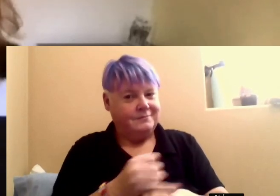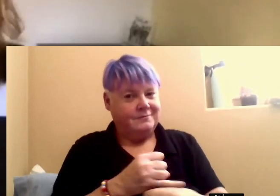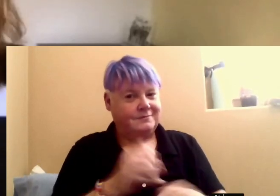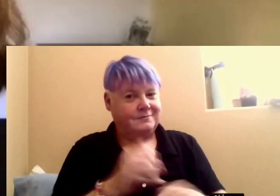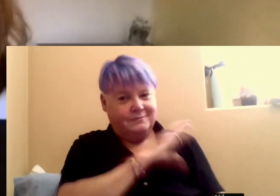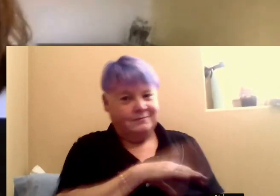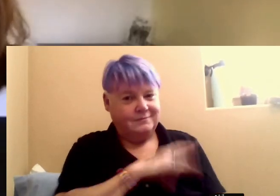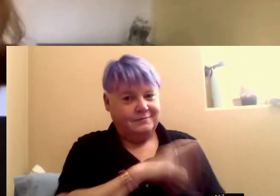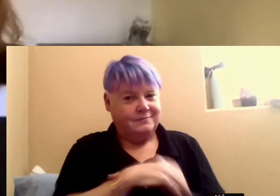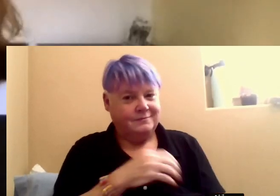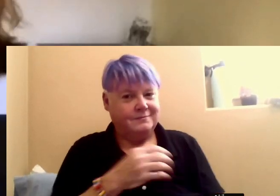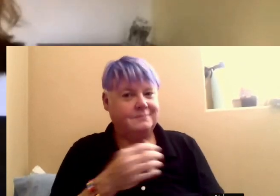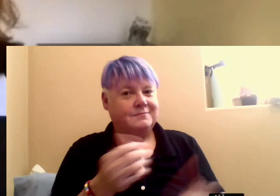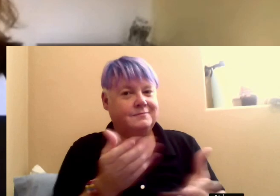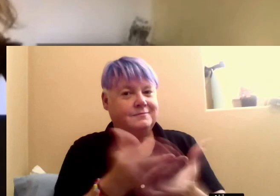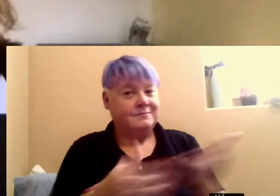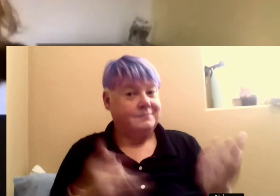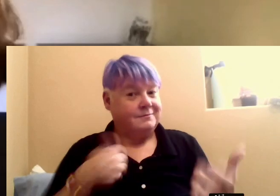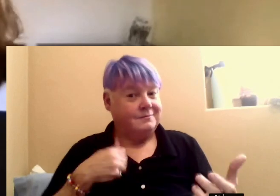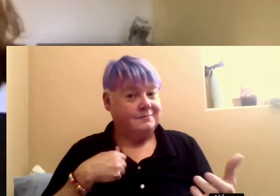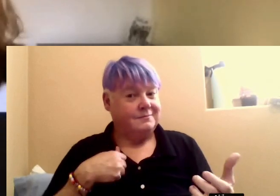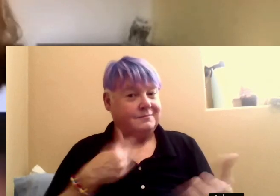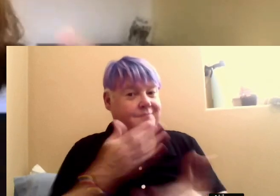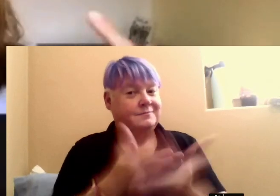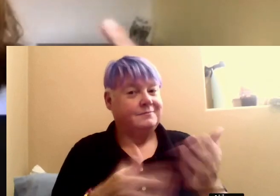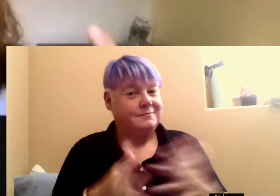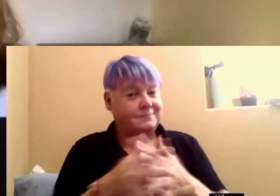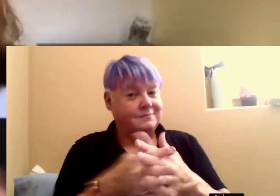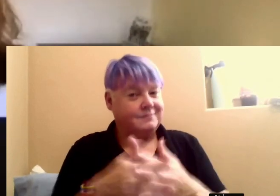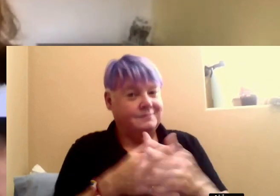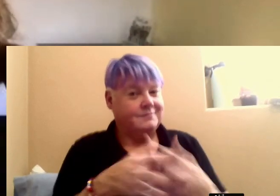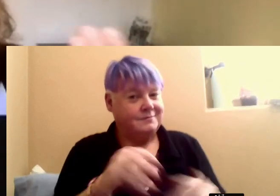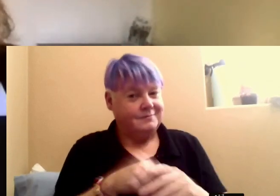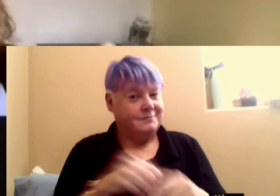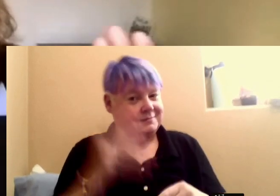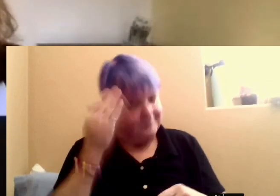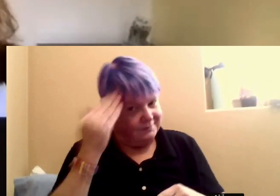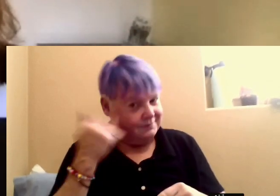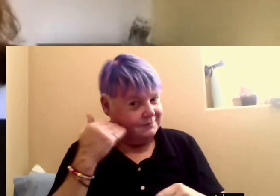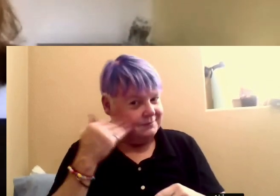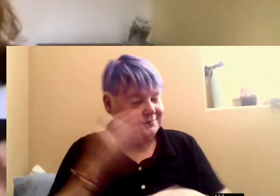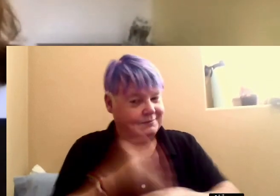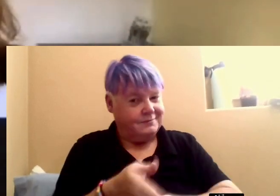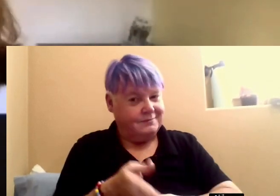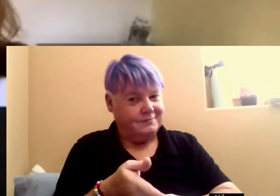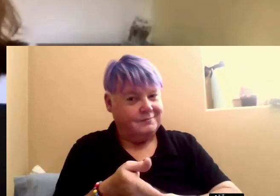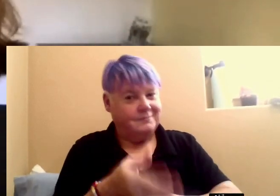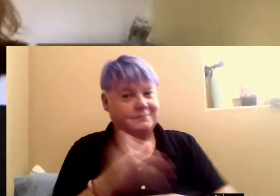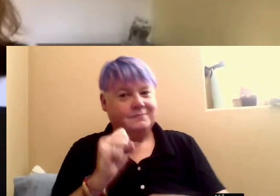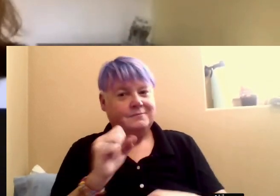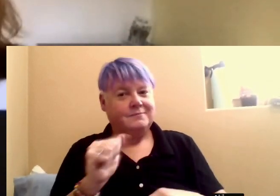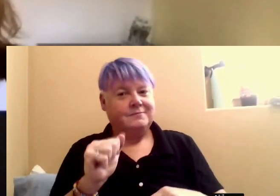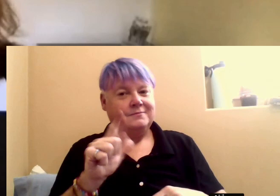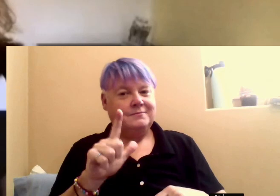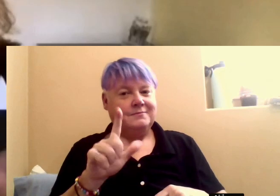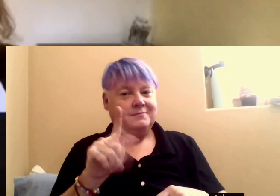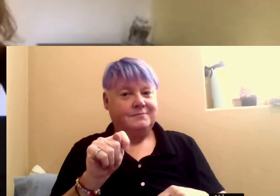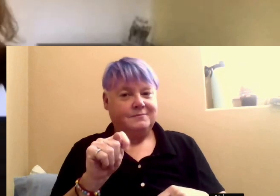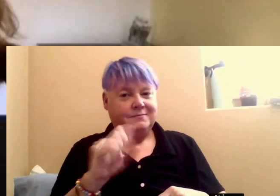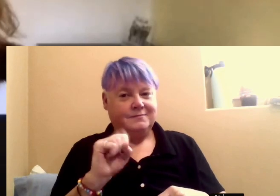some of them are Canadians and some of them are Americans. And in my head, it's kind of a cross between Salt Spring